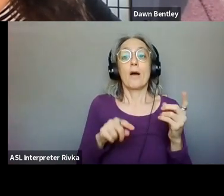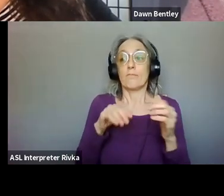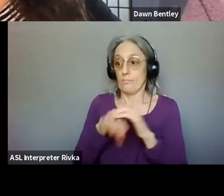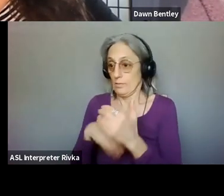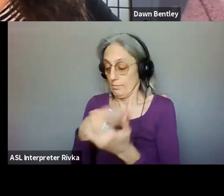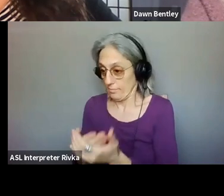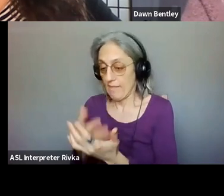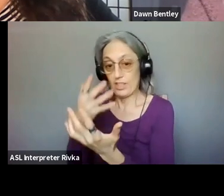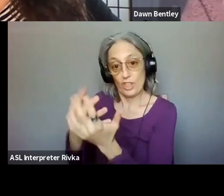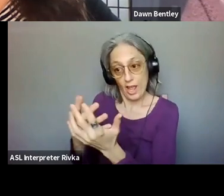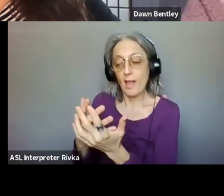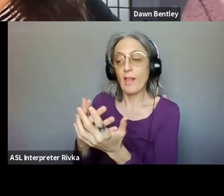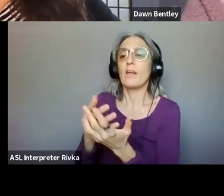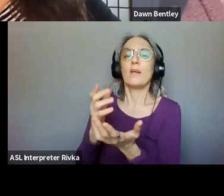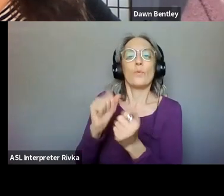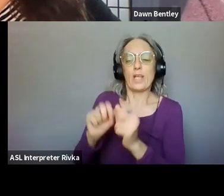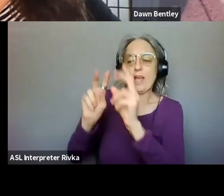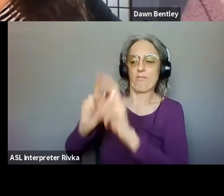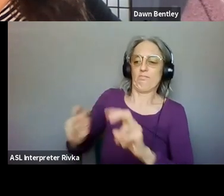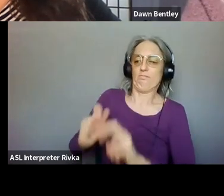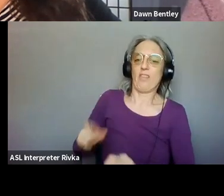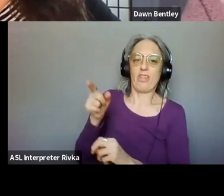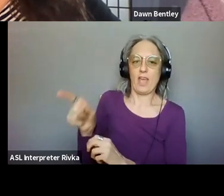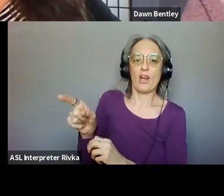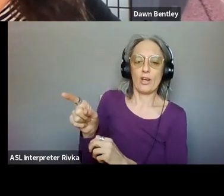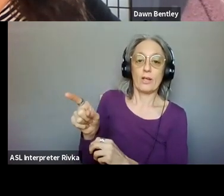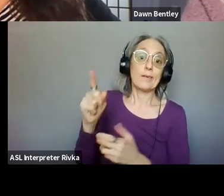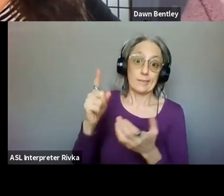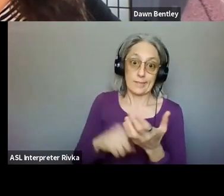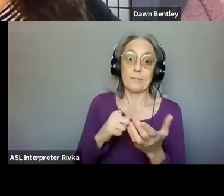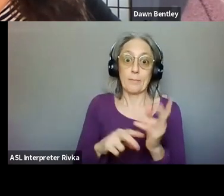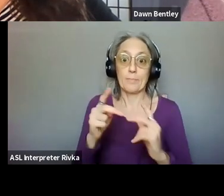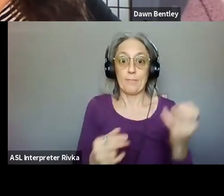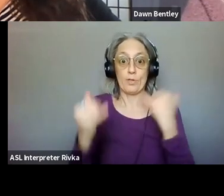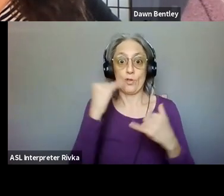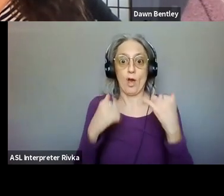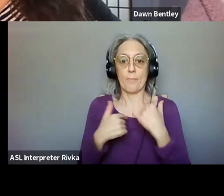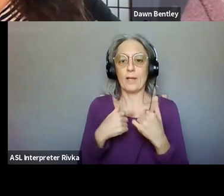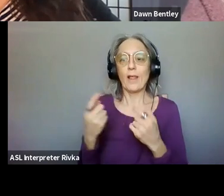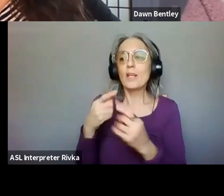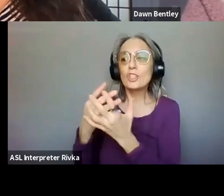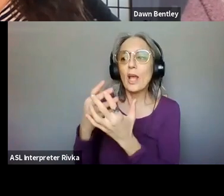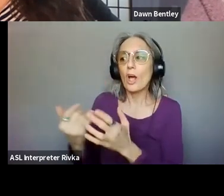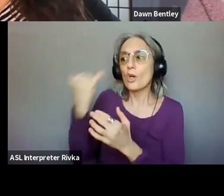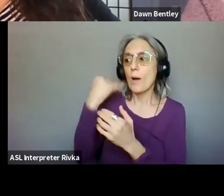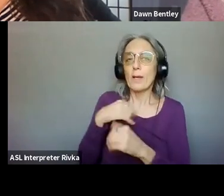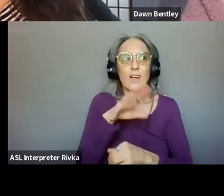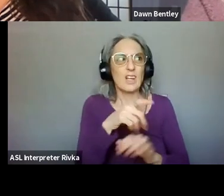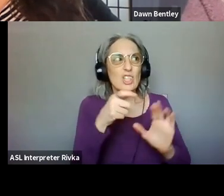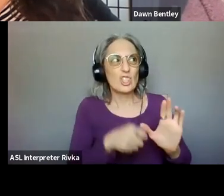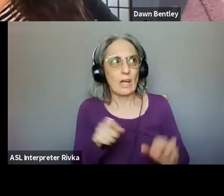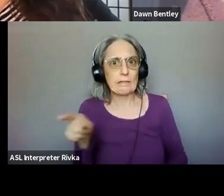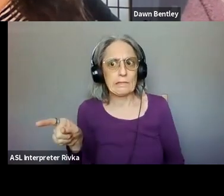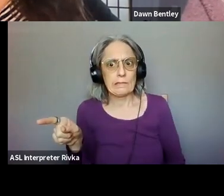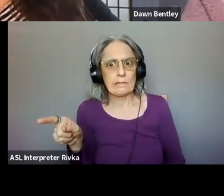person where they need to be. And I've gotten calls from people. I've gotten calls from the jail where they've said, Judge, we